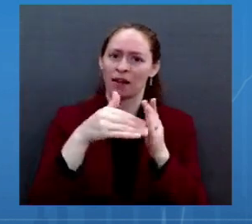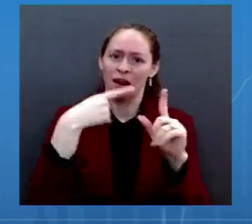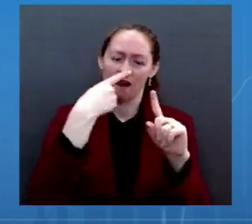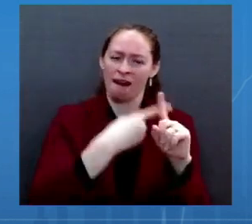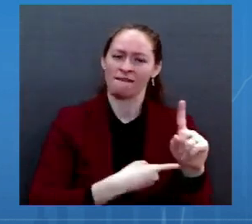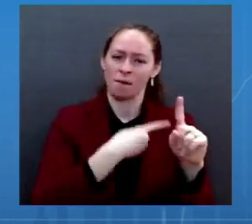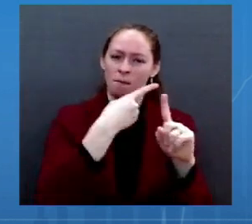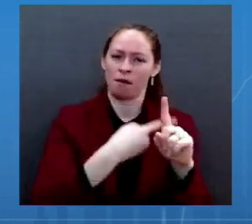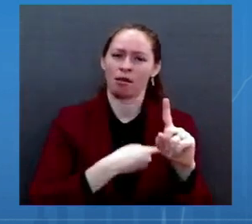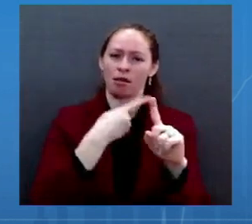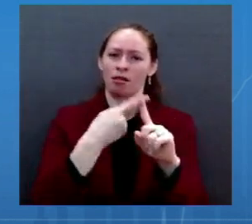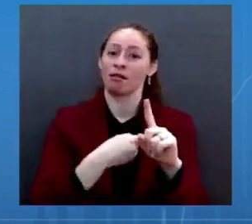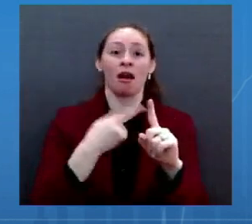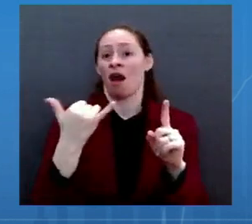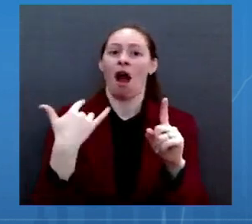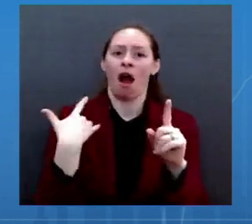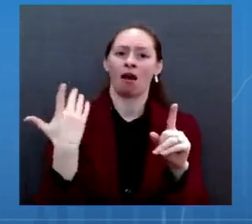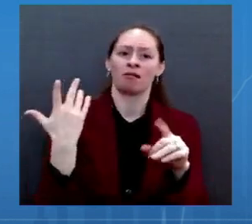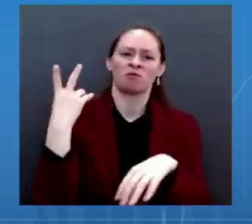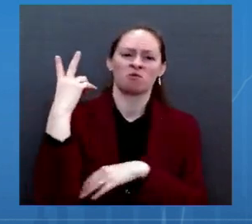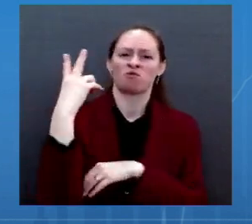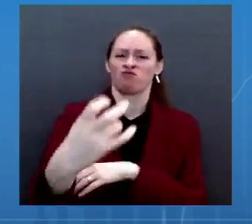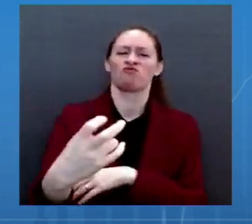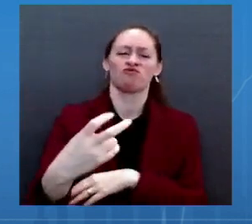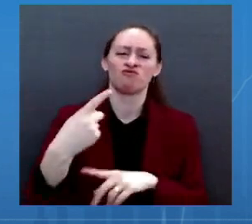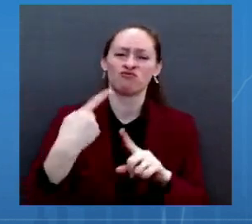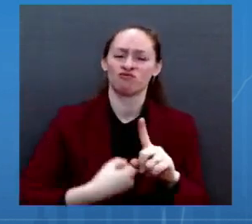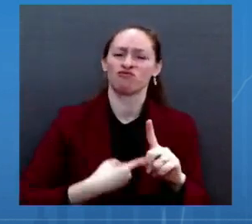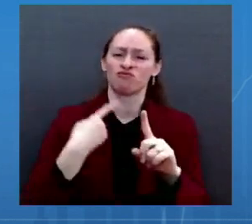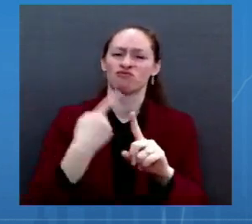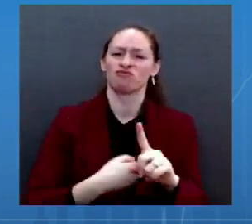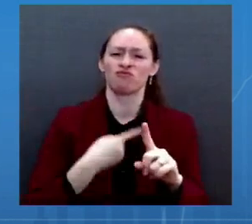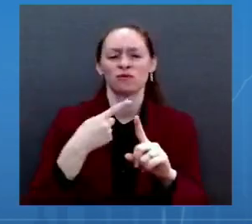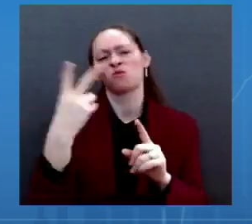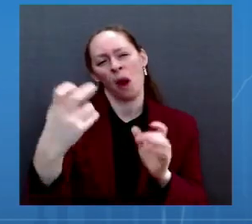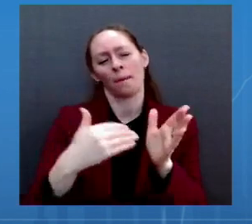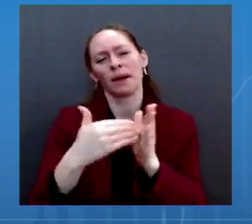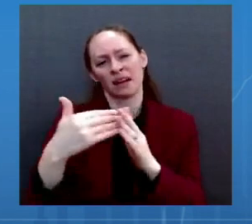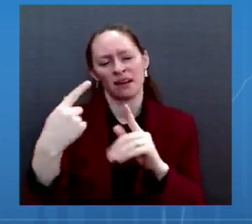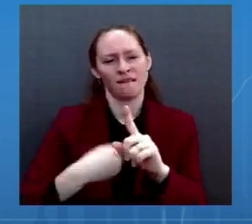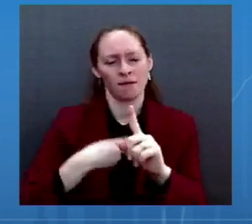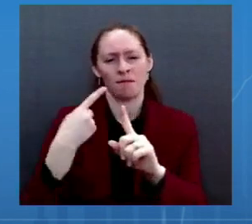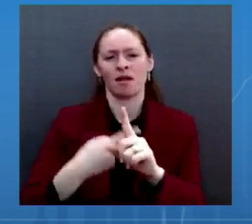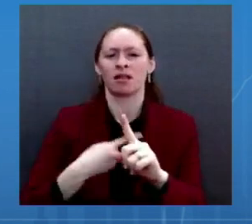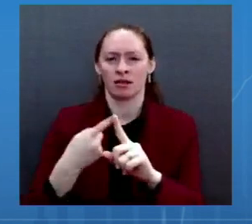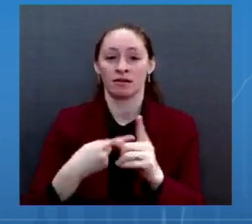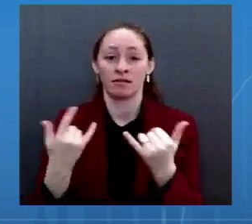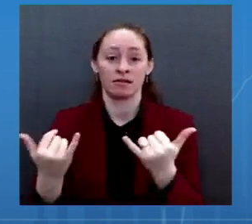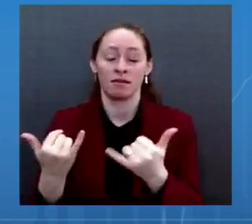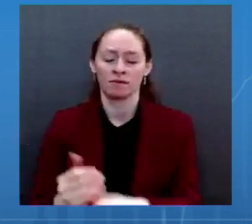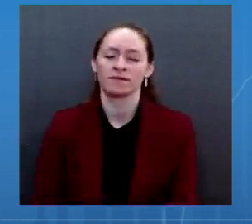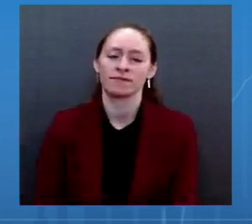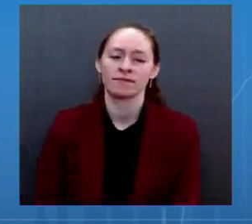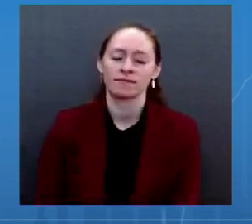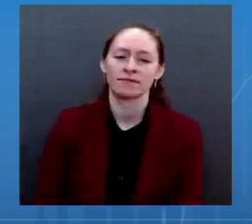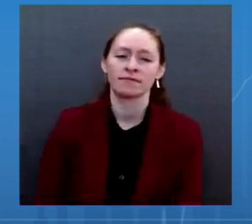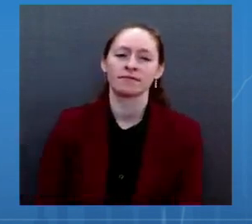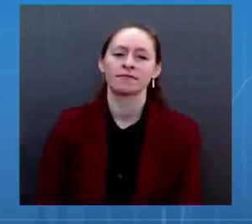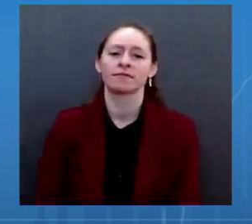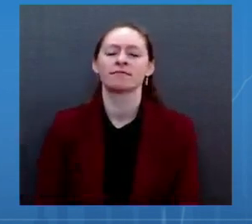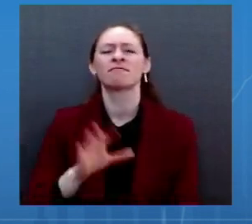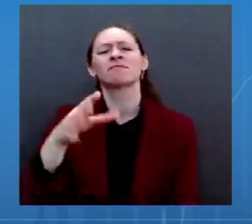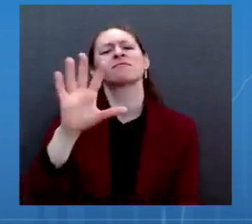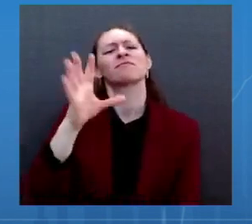purchase the 500 million now and not disrupt or in any way cannibalize the tests that are on pharmacy shelves